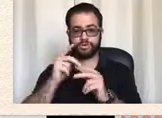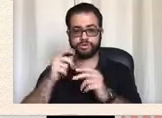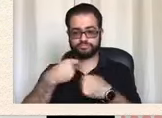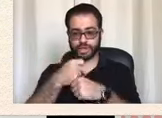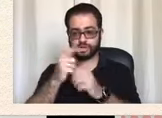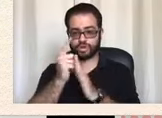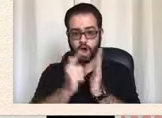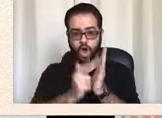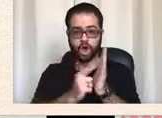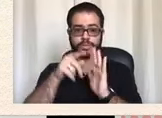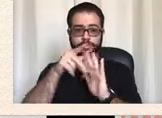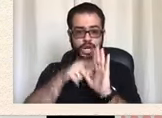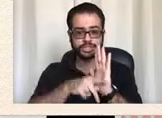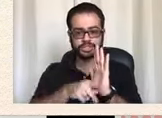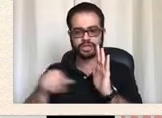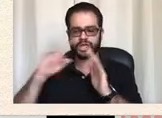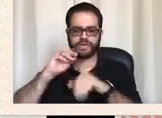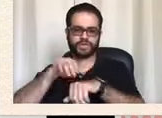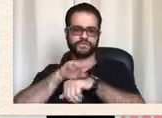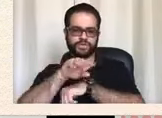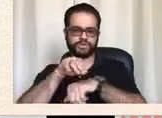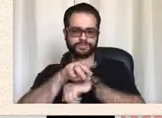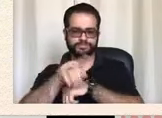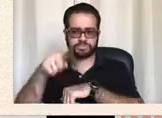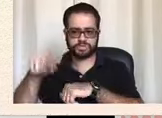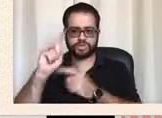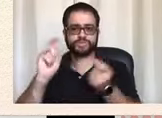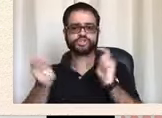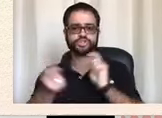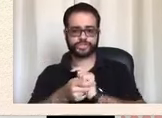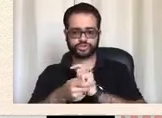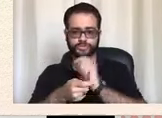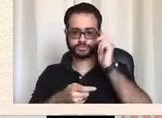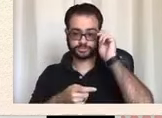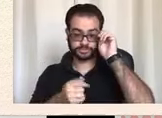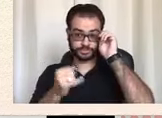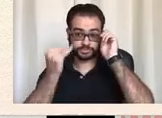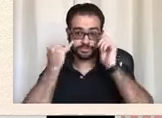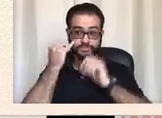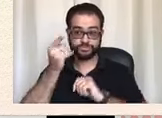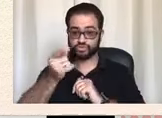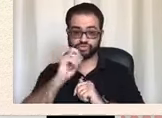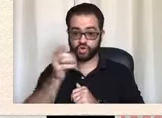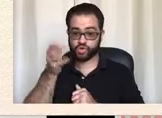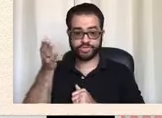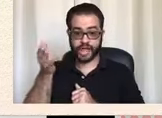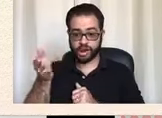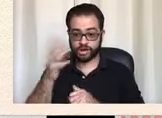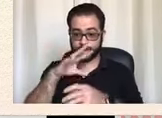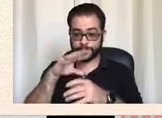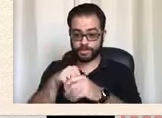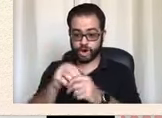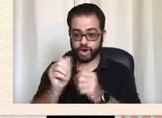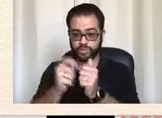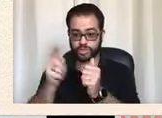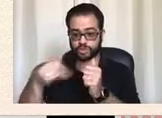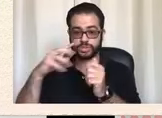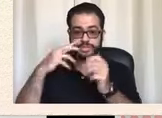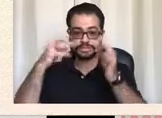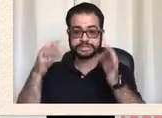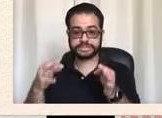influenced. They're making changes. And if you're not there and part of those decisions, then we really